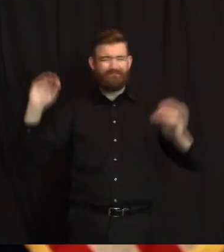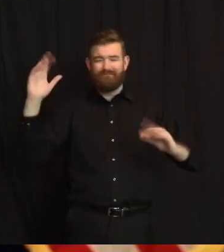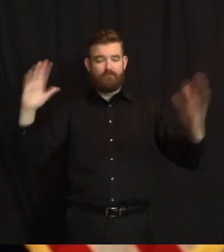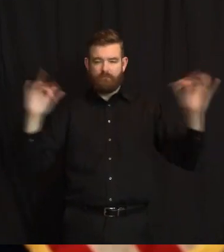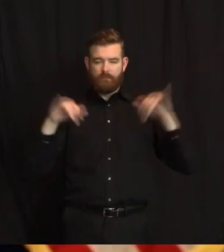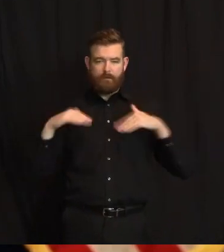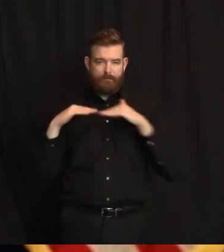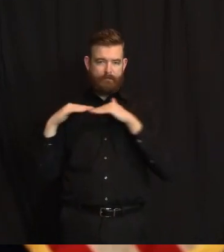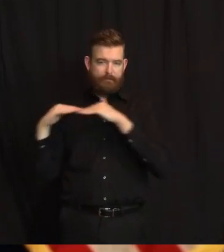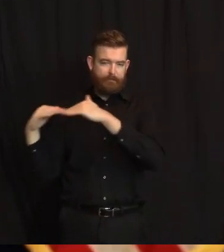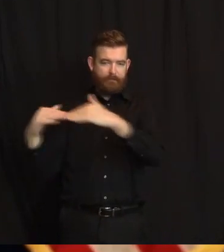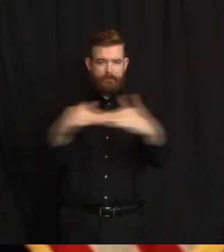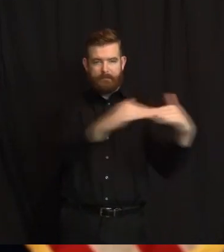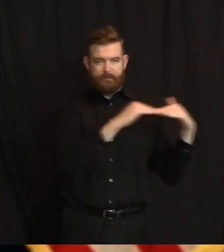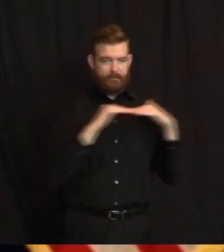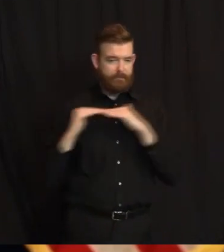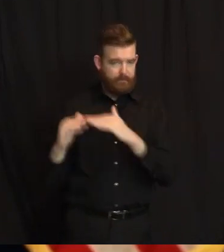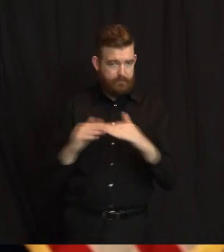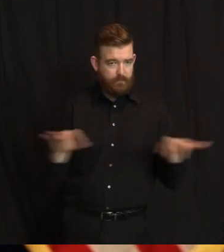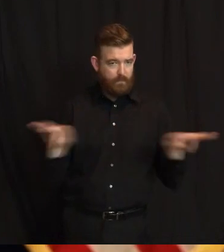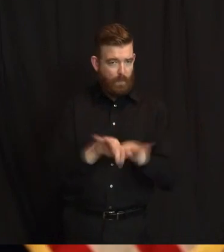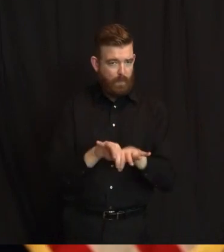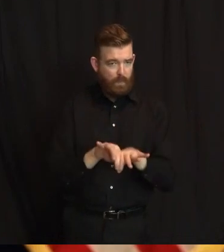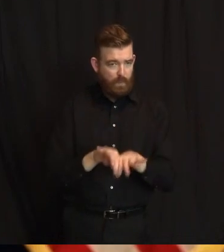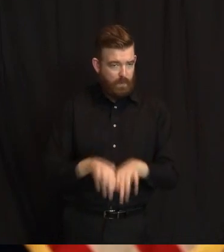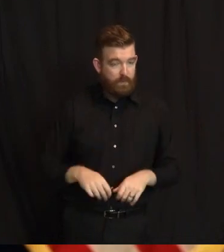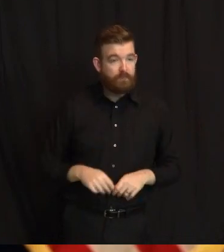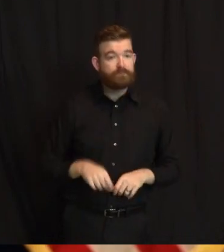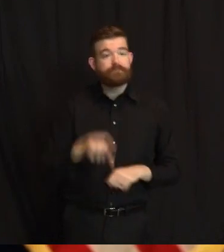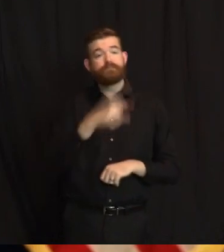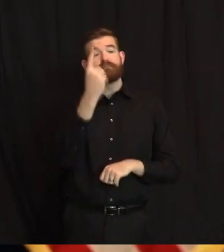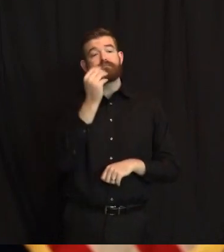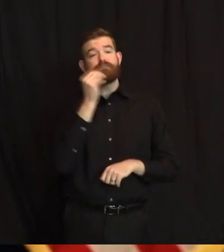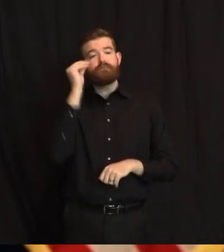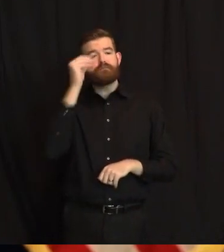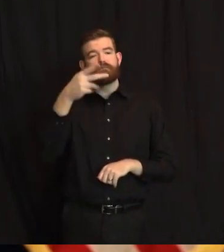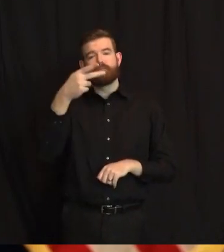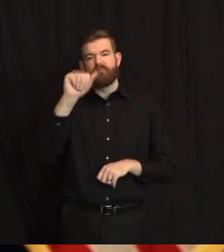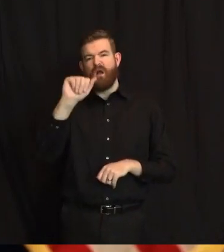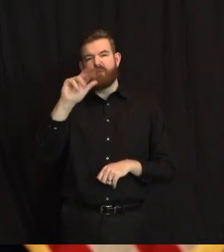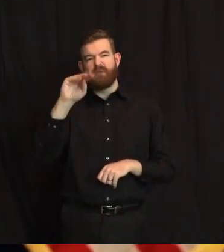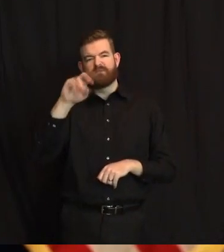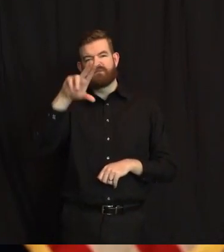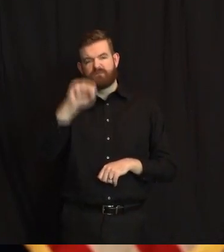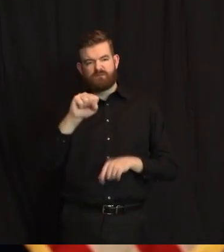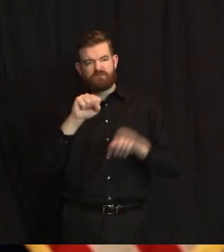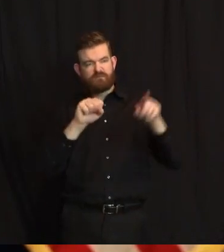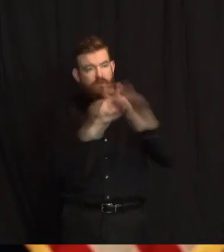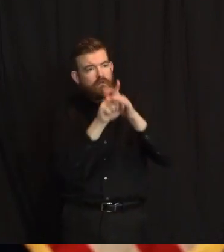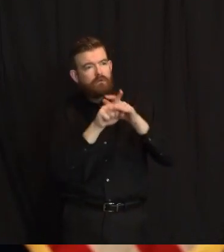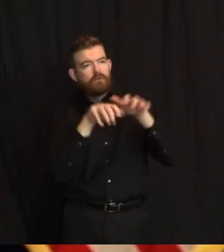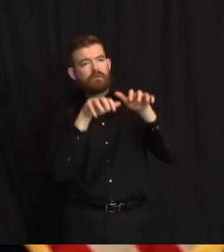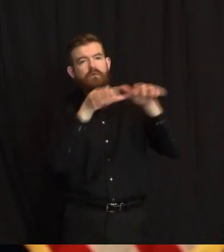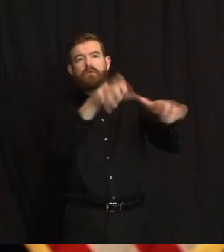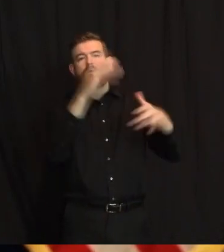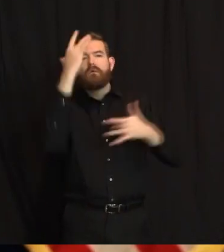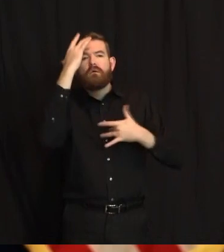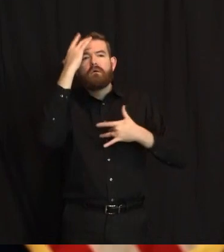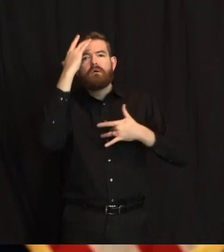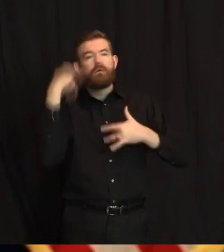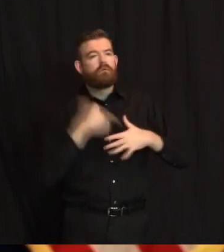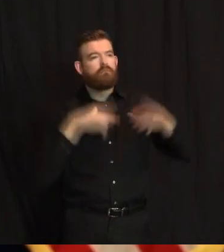at the Paramus home that came up over the past couple of days, but I don't want anyone out there to think that we are in some sort of rank